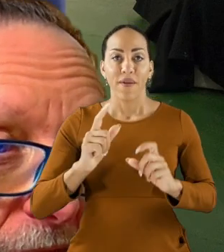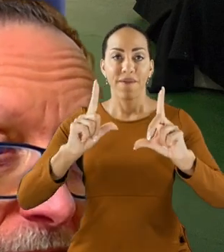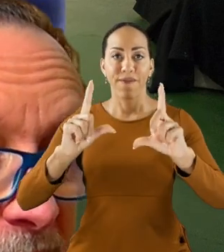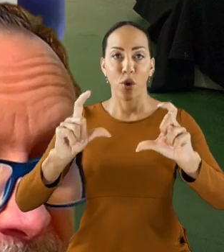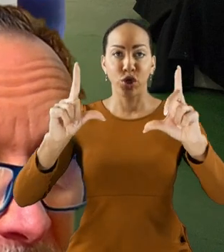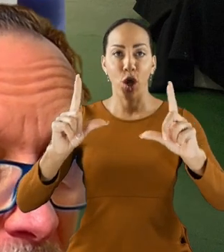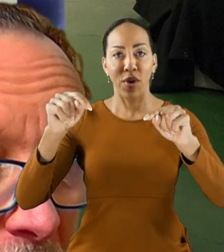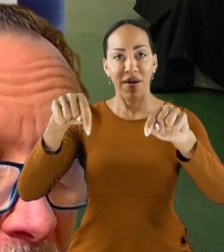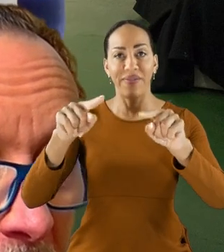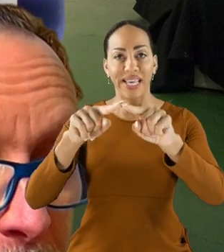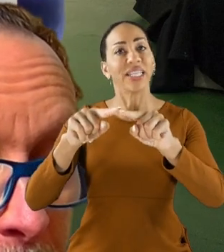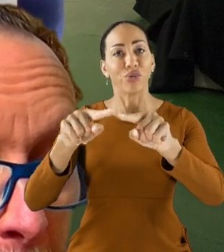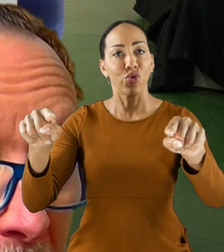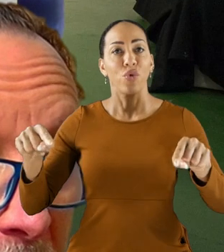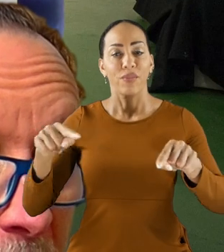one photograph